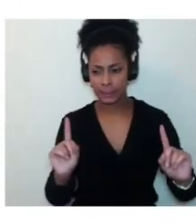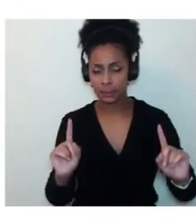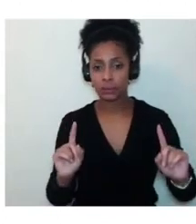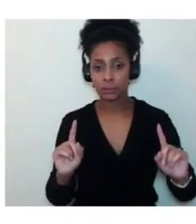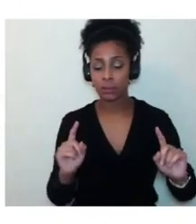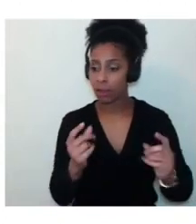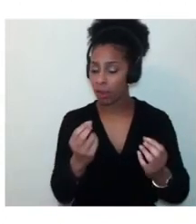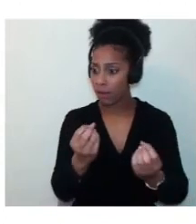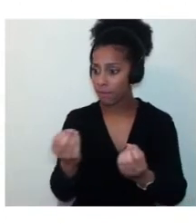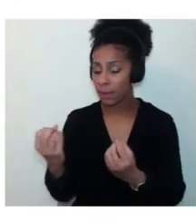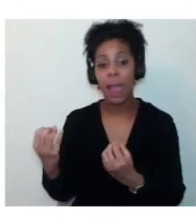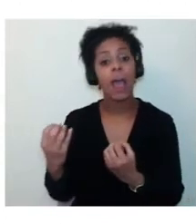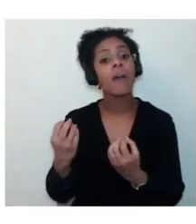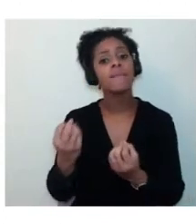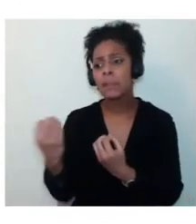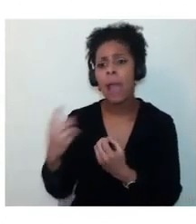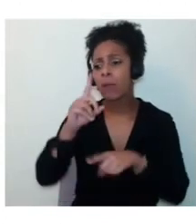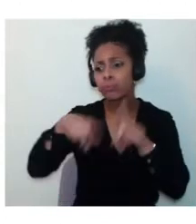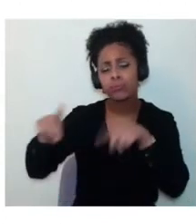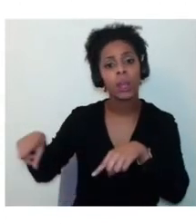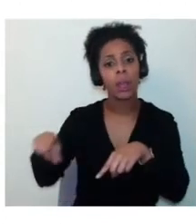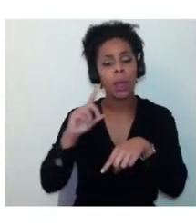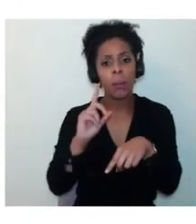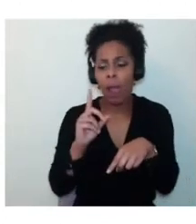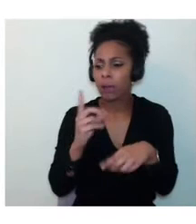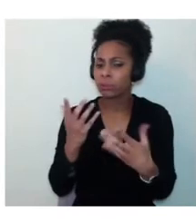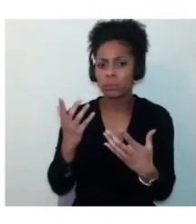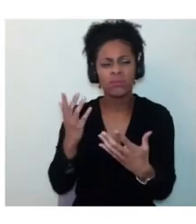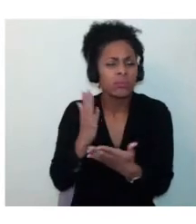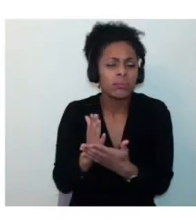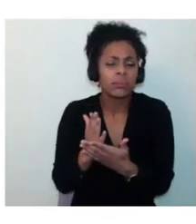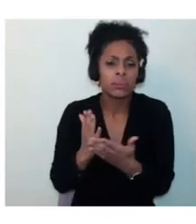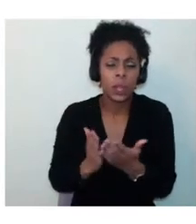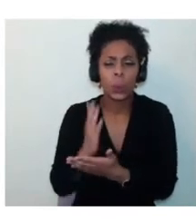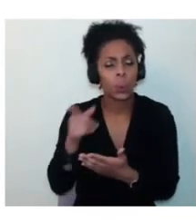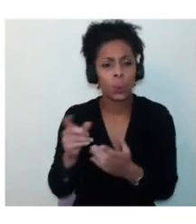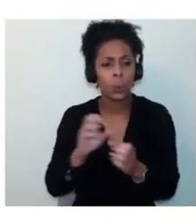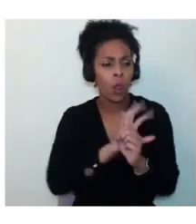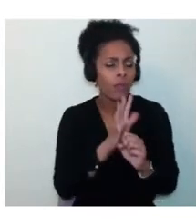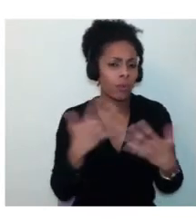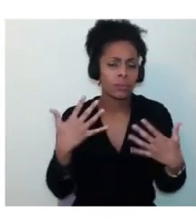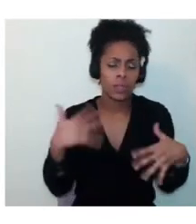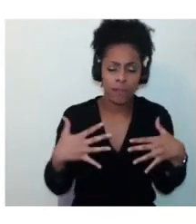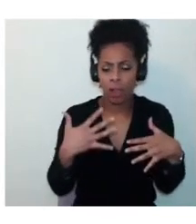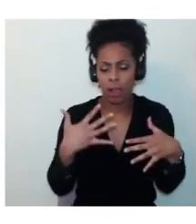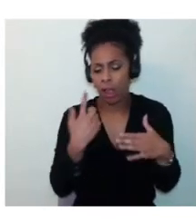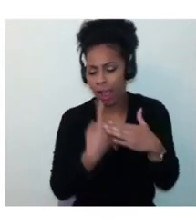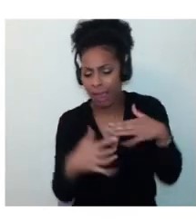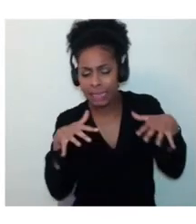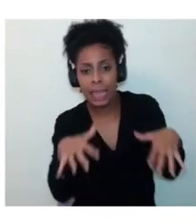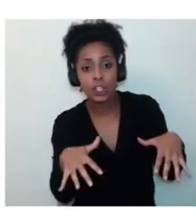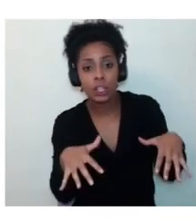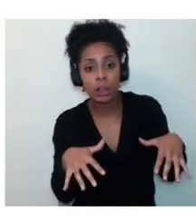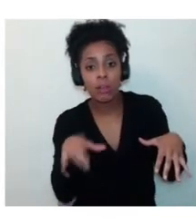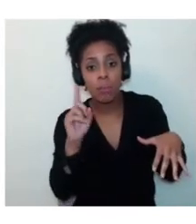it's been tougher to be through the loneliness and isolation that some of COVID has meant. But for a large number of them, our